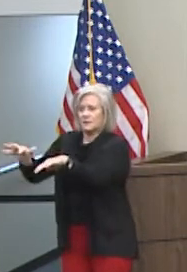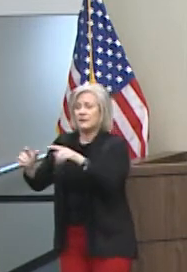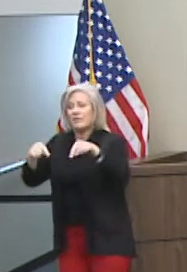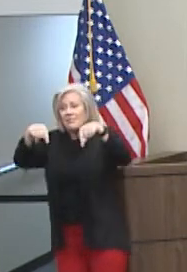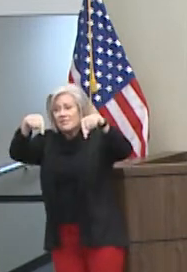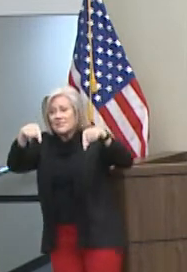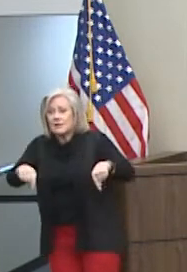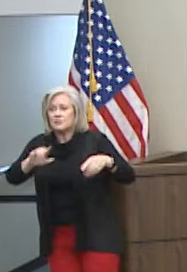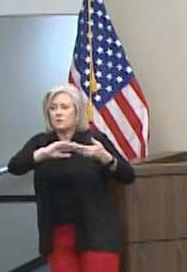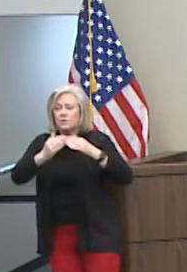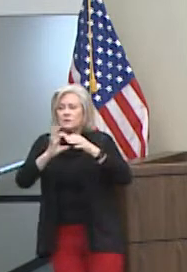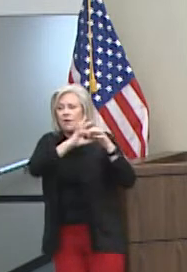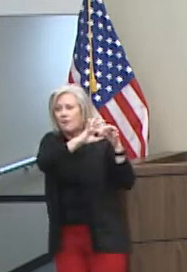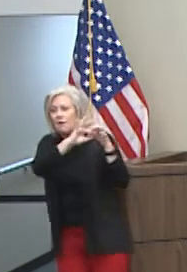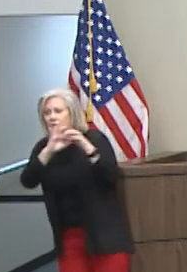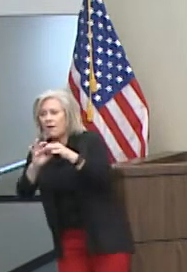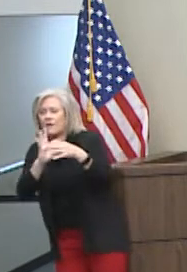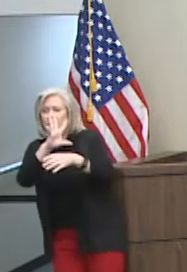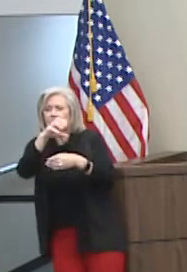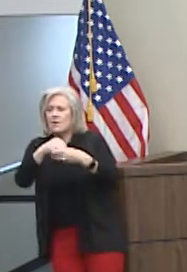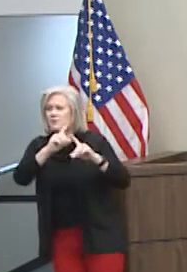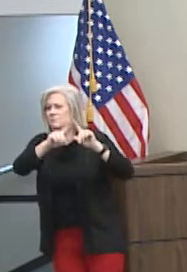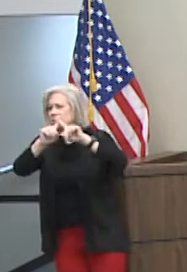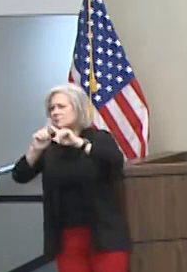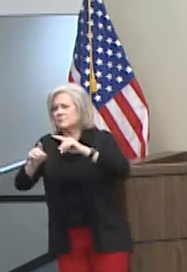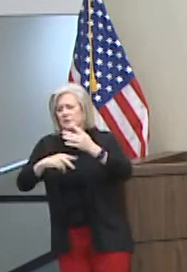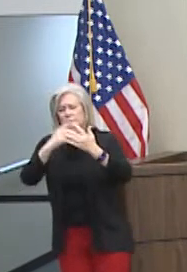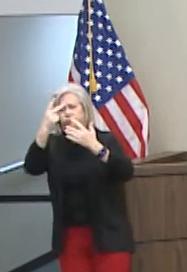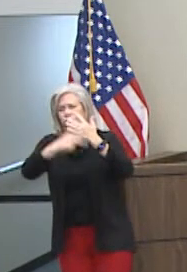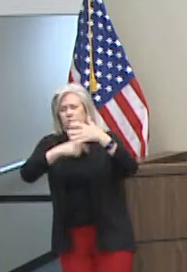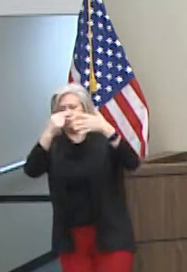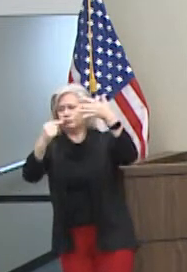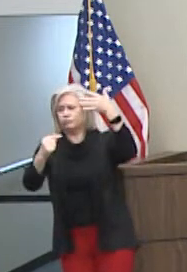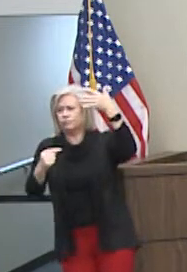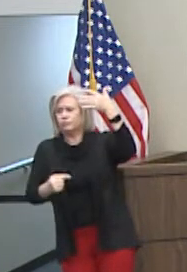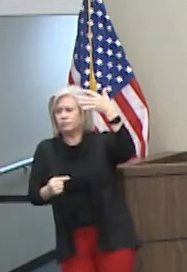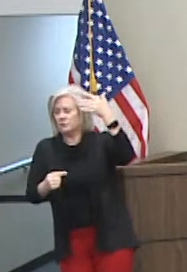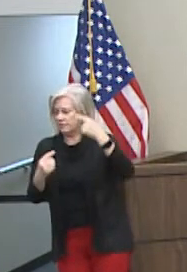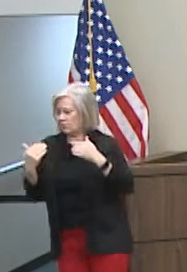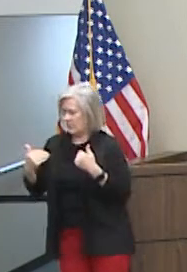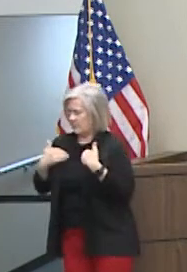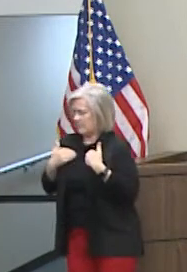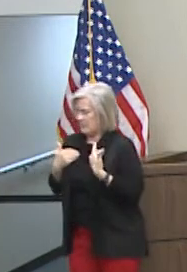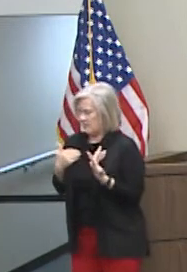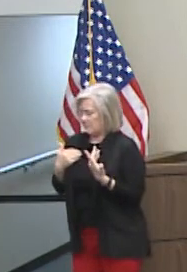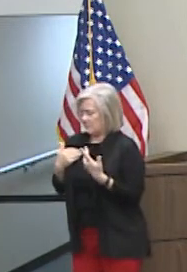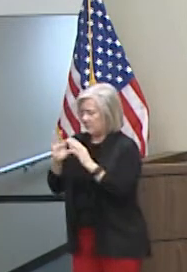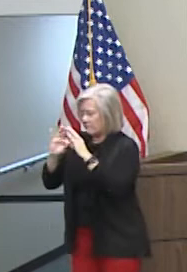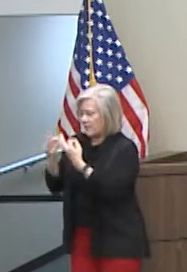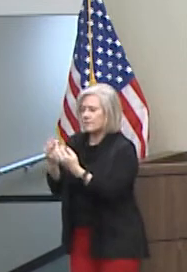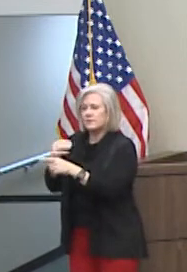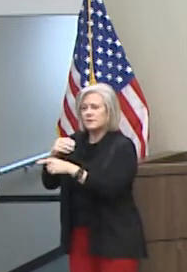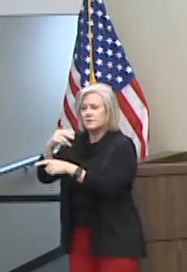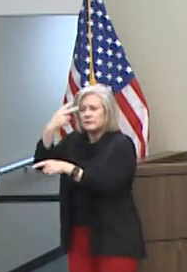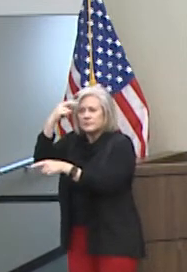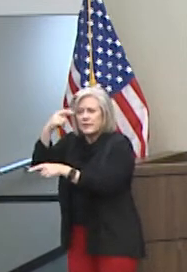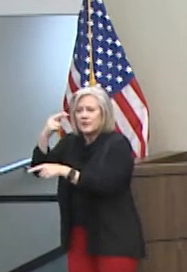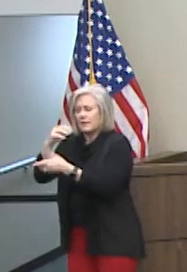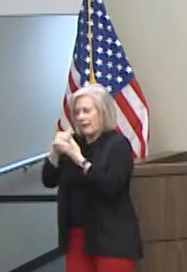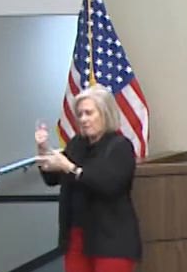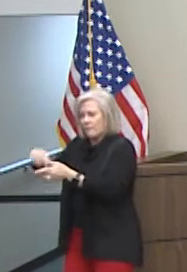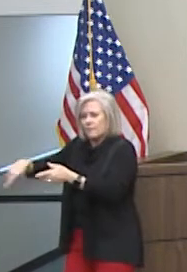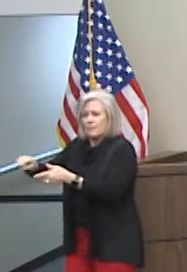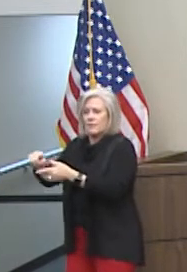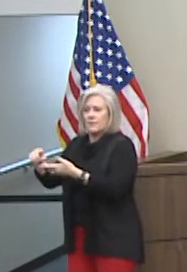program and formed Inspiracion so we could continue to have parent education for our young Hispanic communities. Most importantly, it was